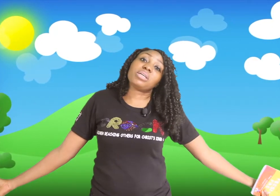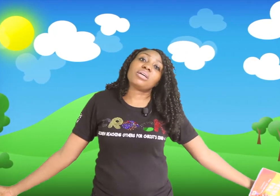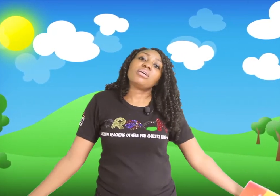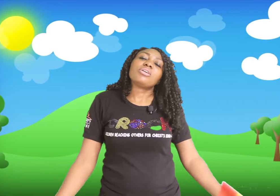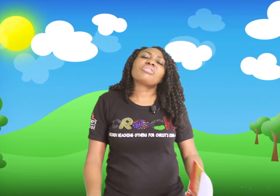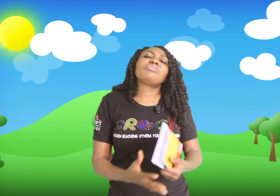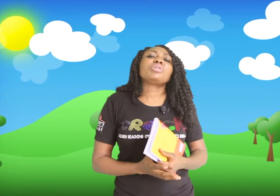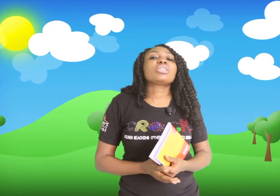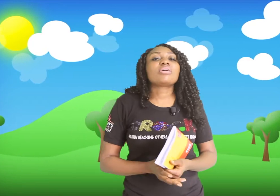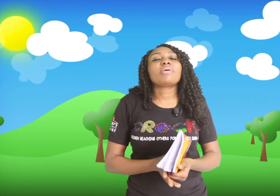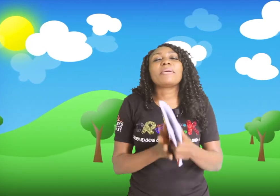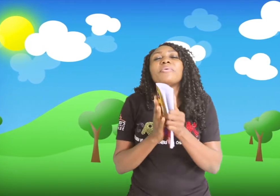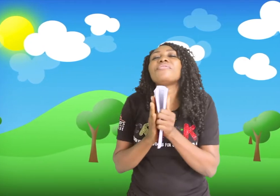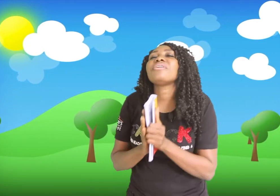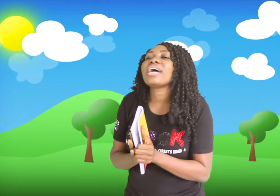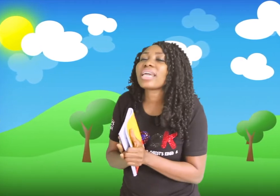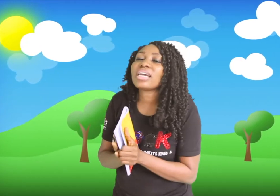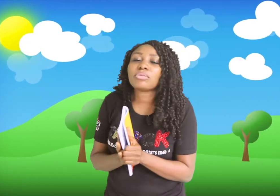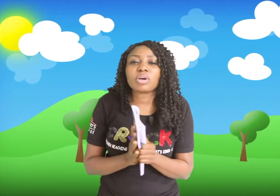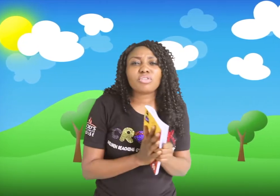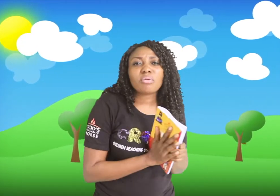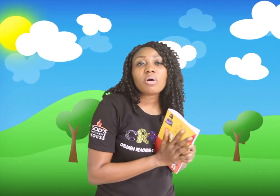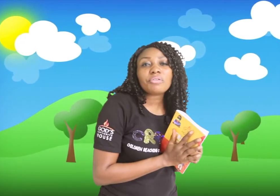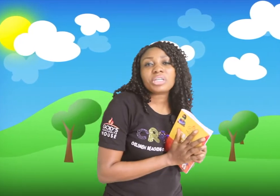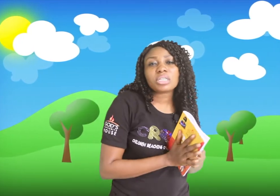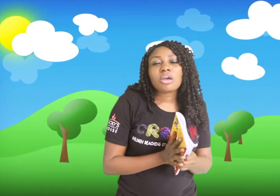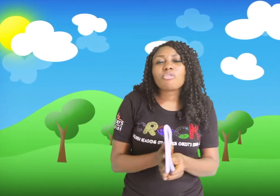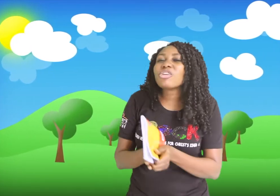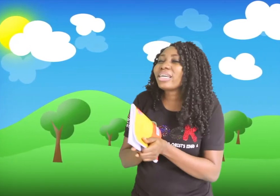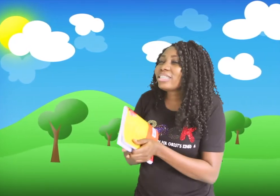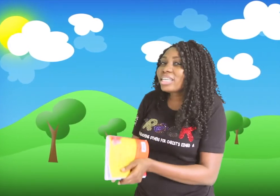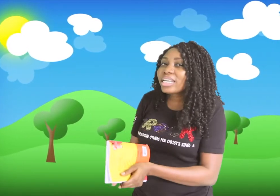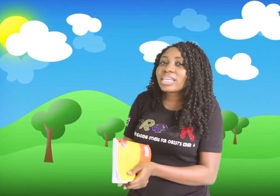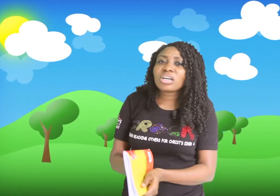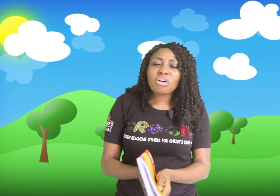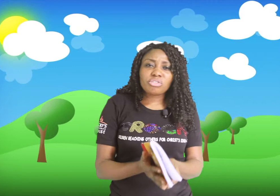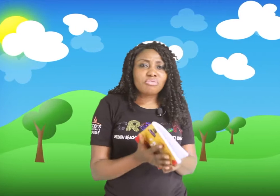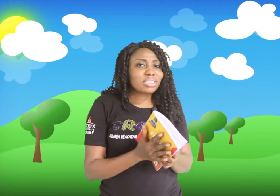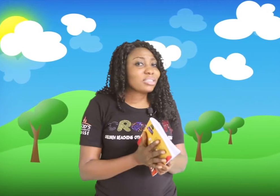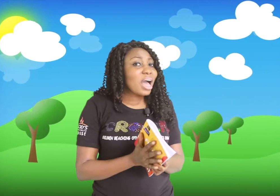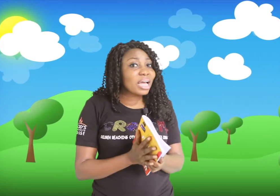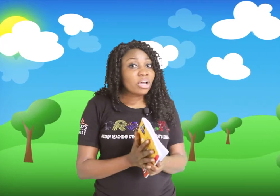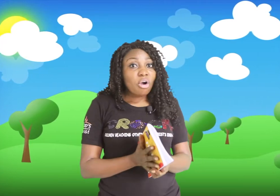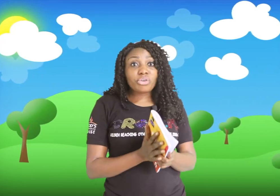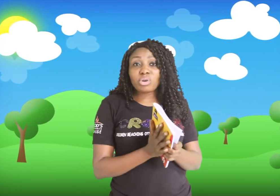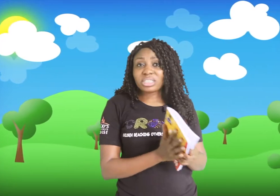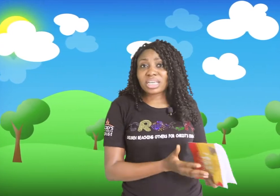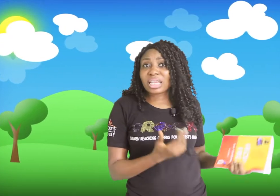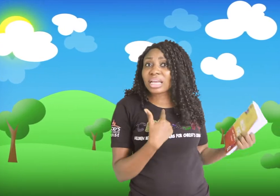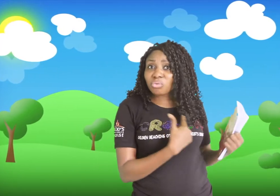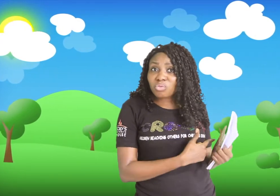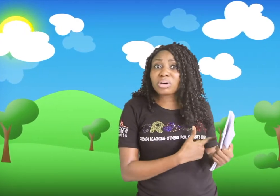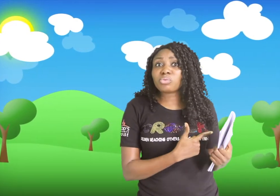learn last week? You can reach out by praying when you are worried, when you are in need, or you are sad, or you